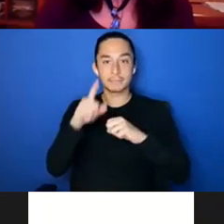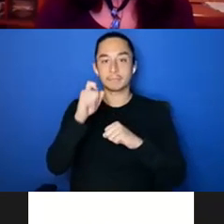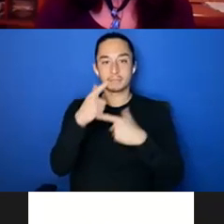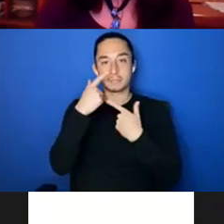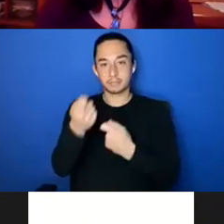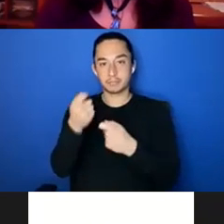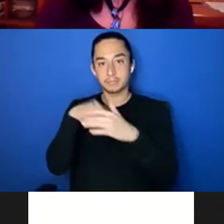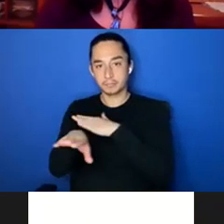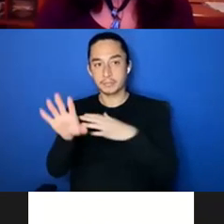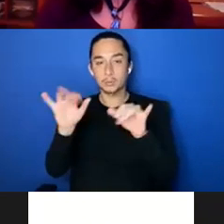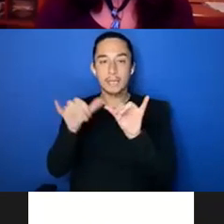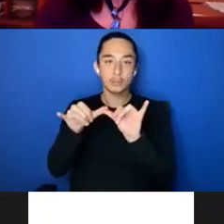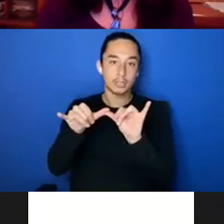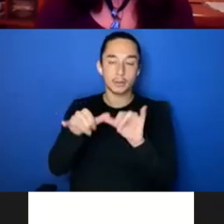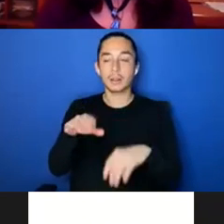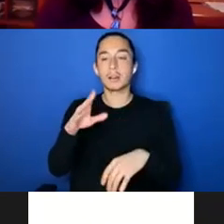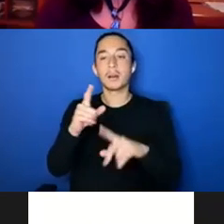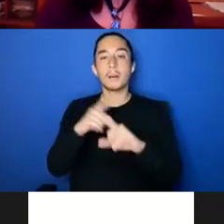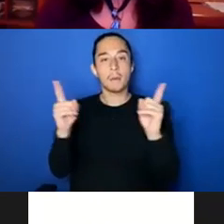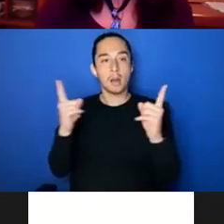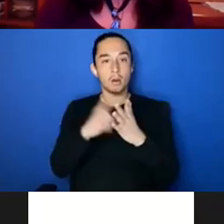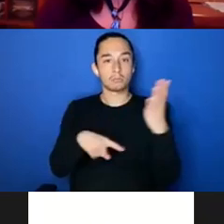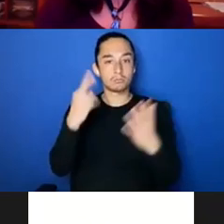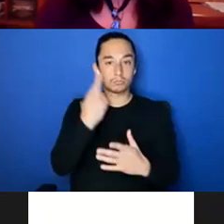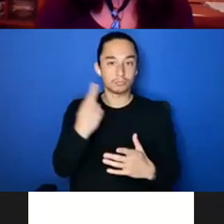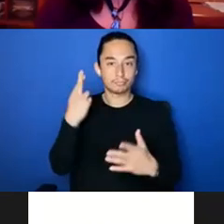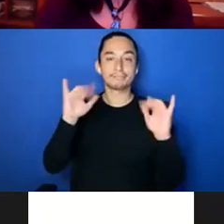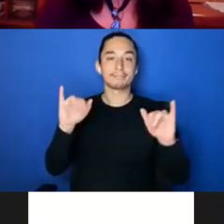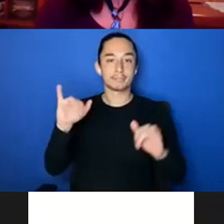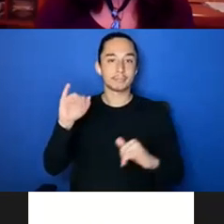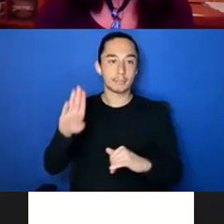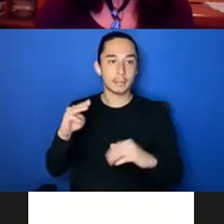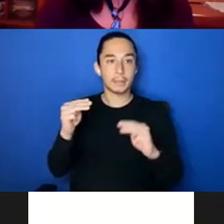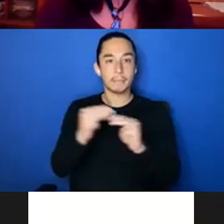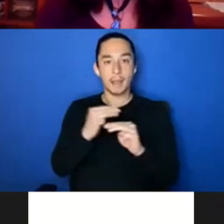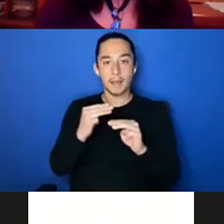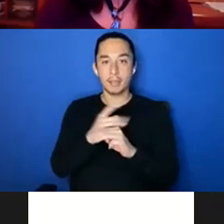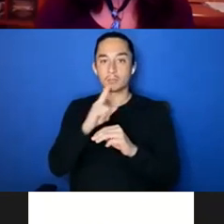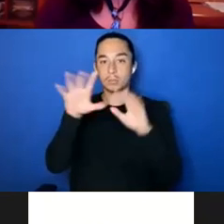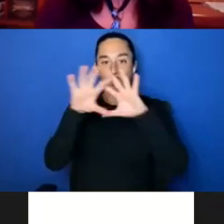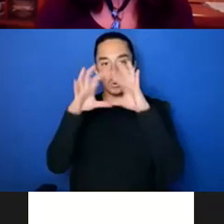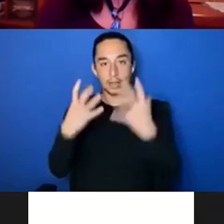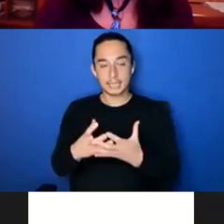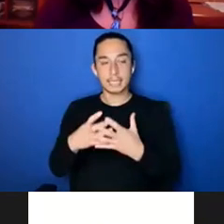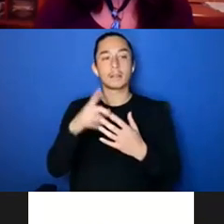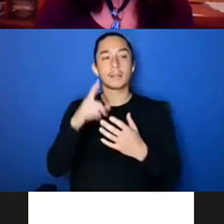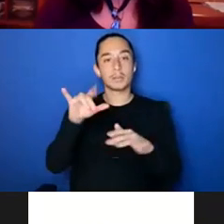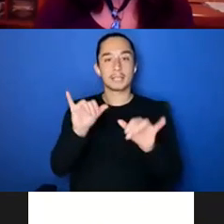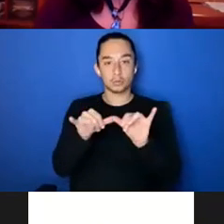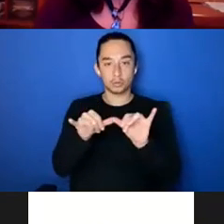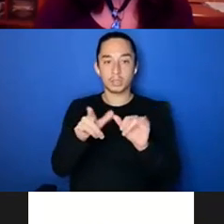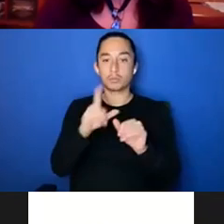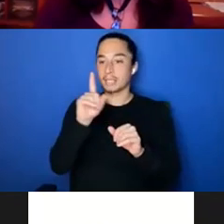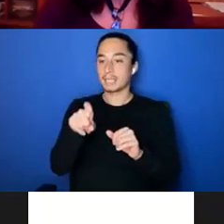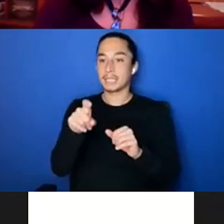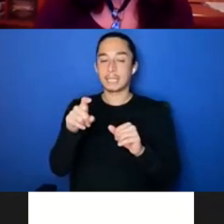going into engineering. But what they have found is that the IB math is very holistic, and for engineering, they really need a